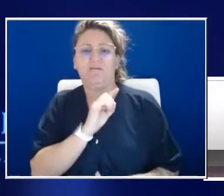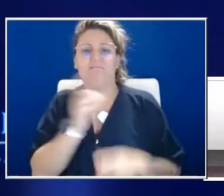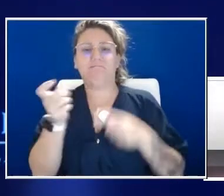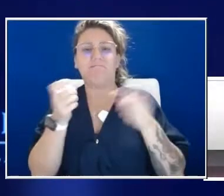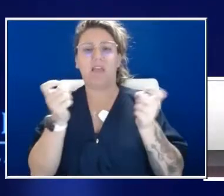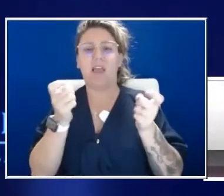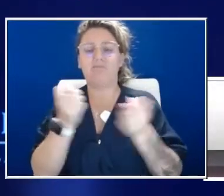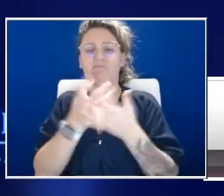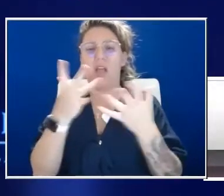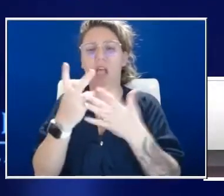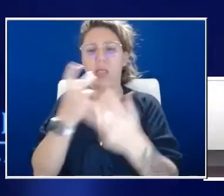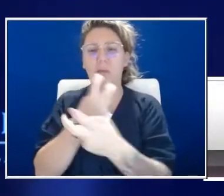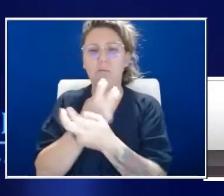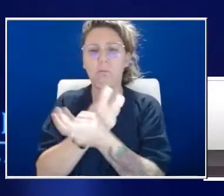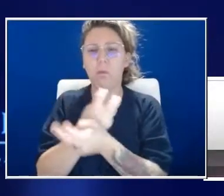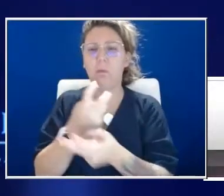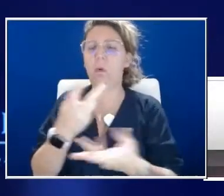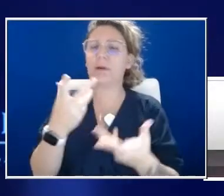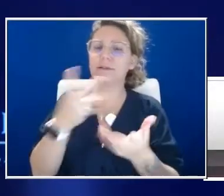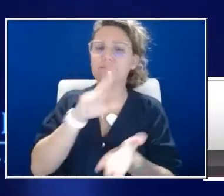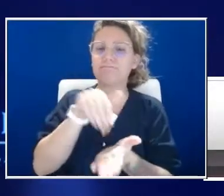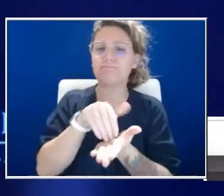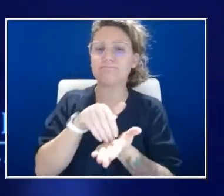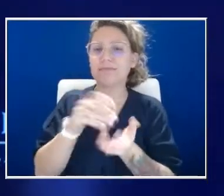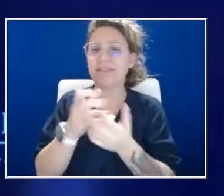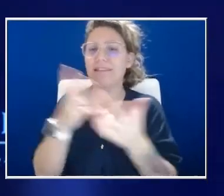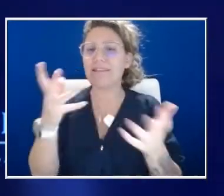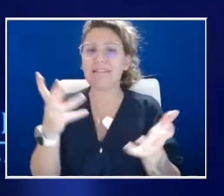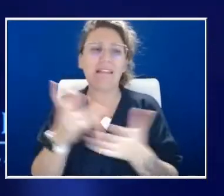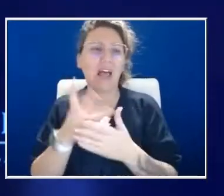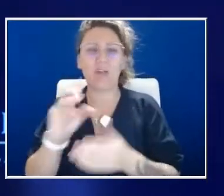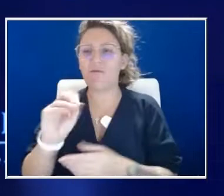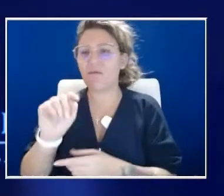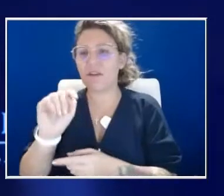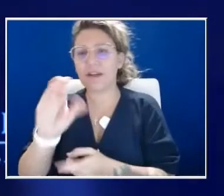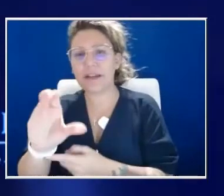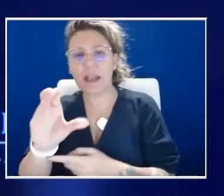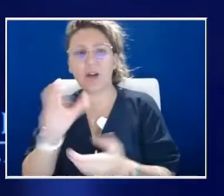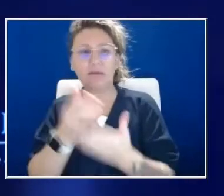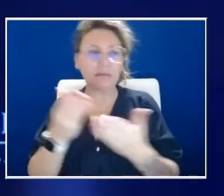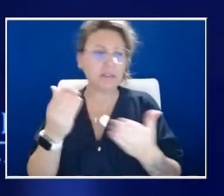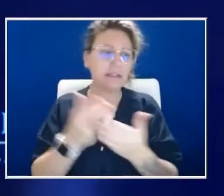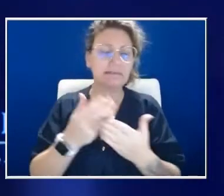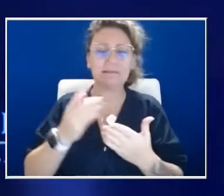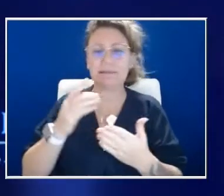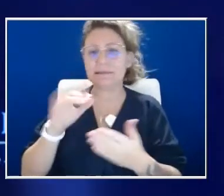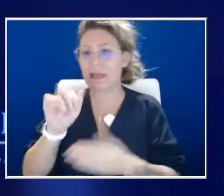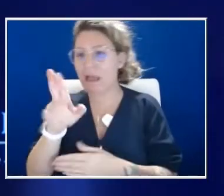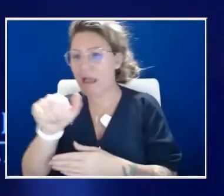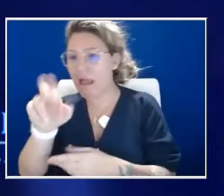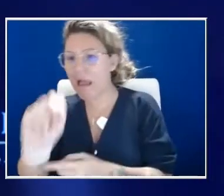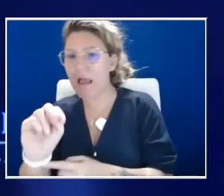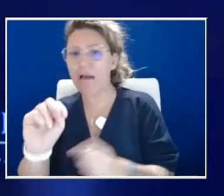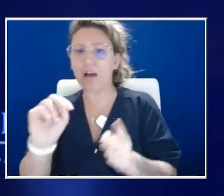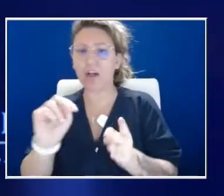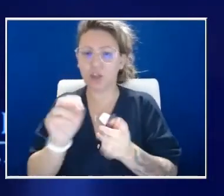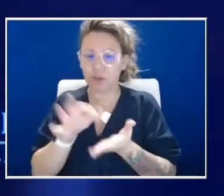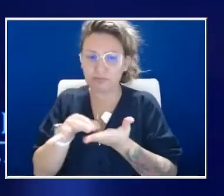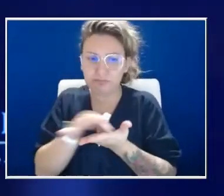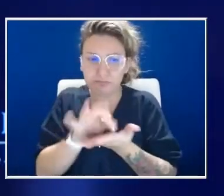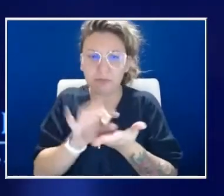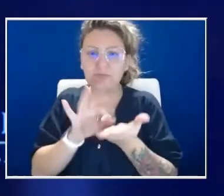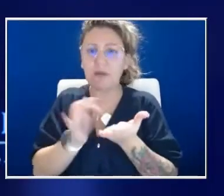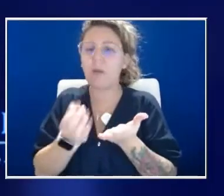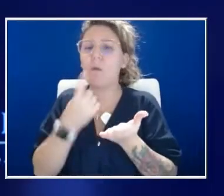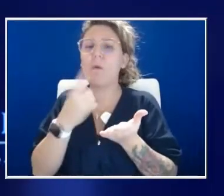There's a lot of, supplements over the counter, iron tablets that can look like M&Ms and Skittles and whatnot. So there's common medications that we